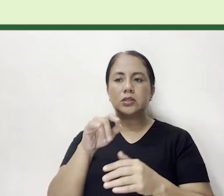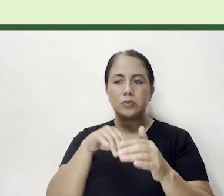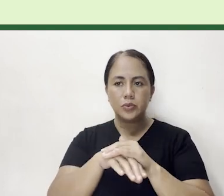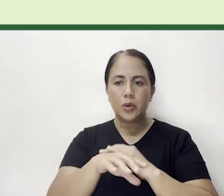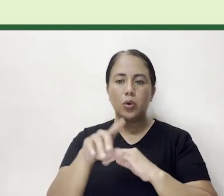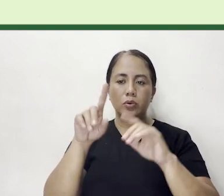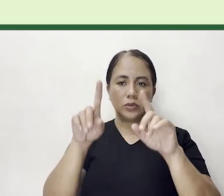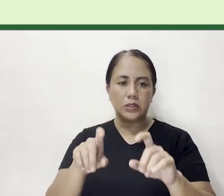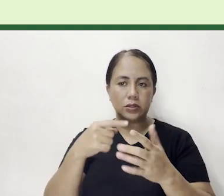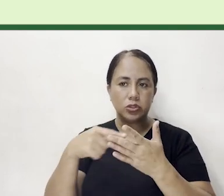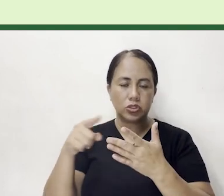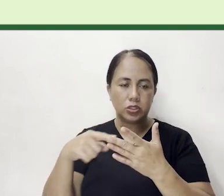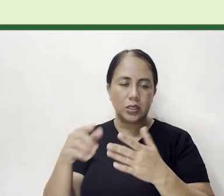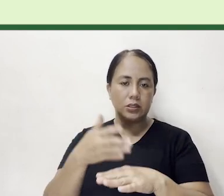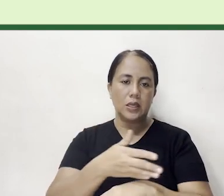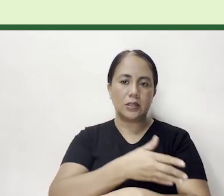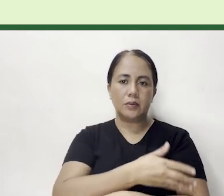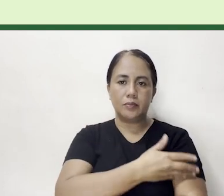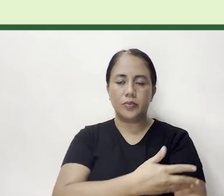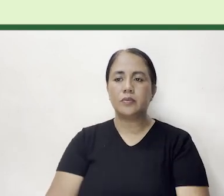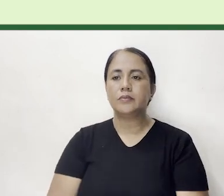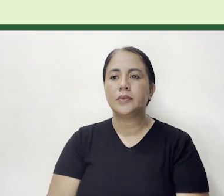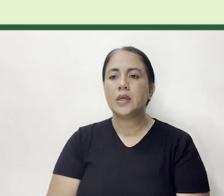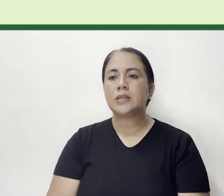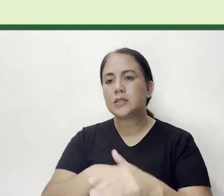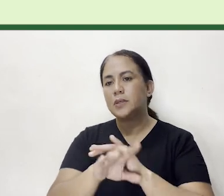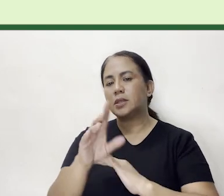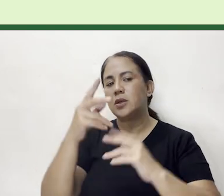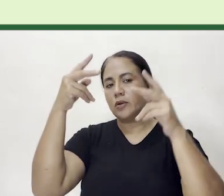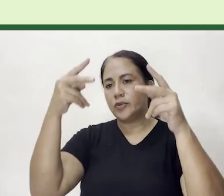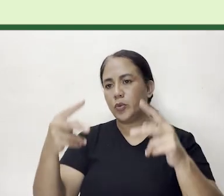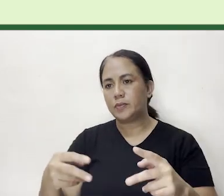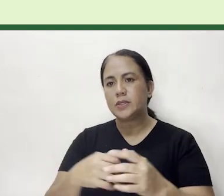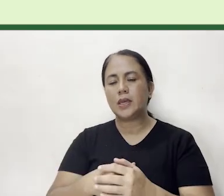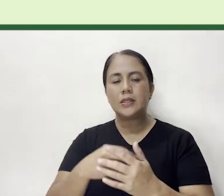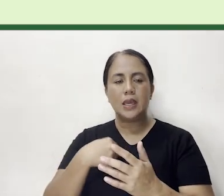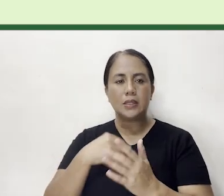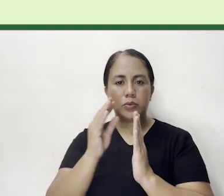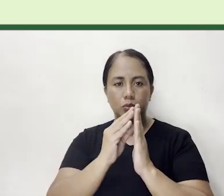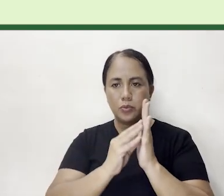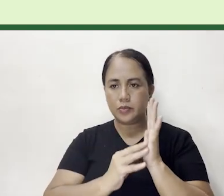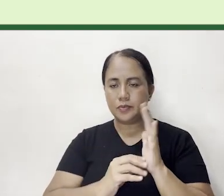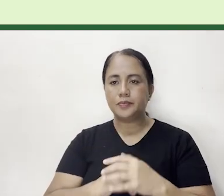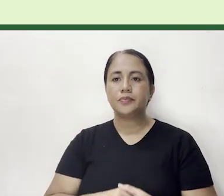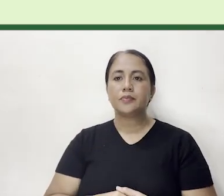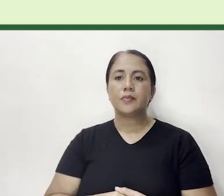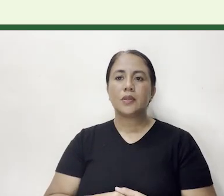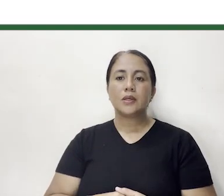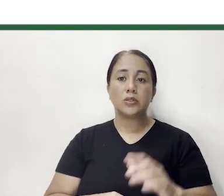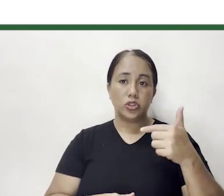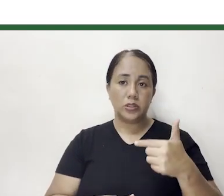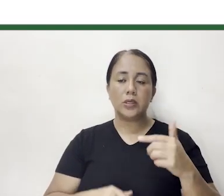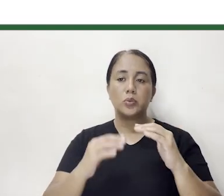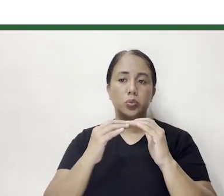in digital accessibility to test, audit, and improve the accessibility of their website and its